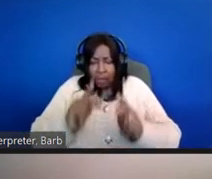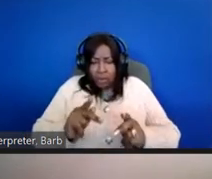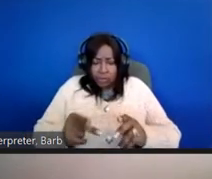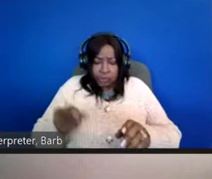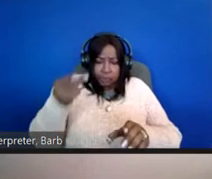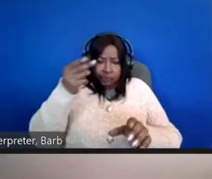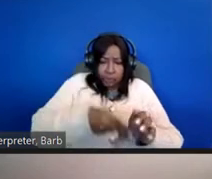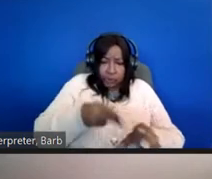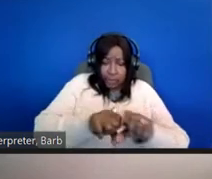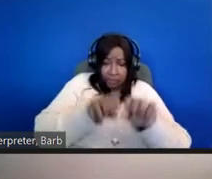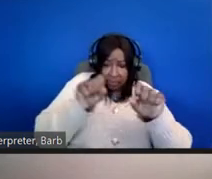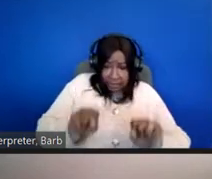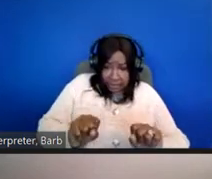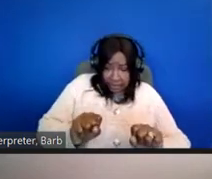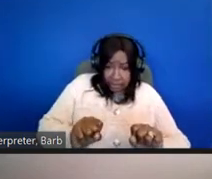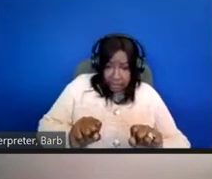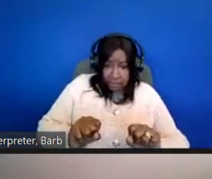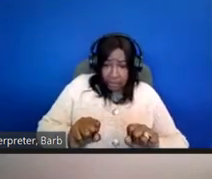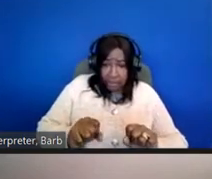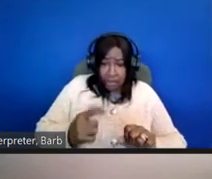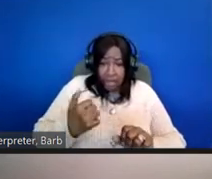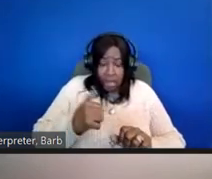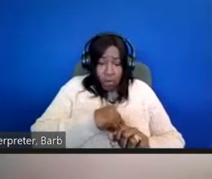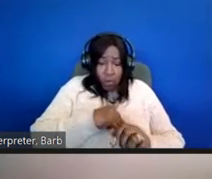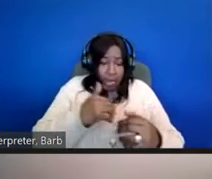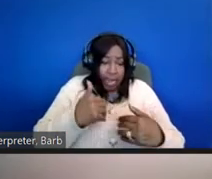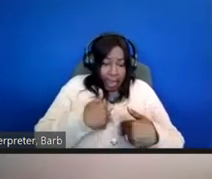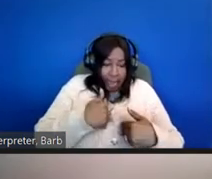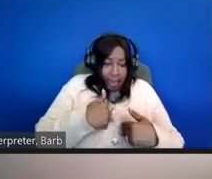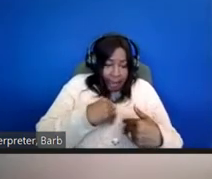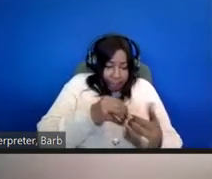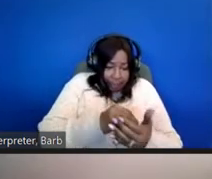So I have, you know, we have anecdotal data on it.